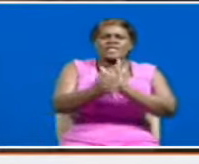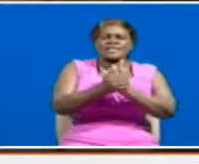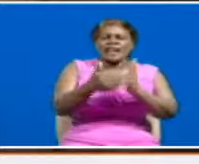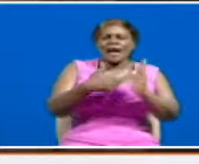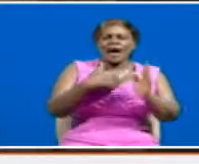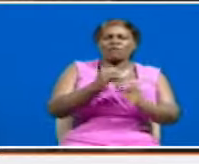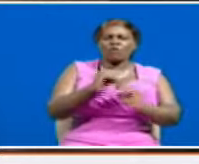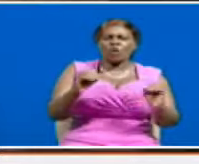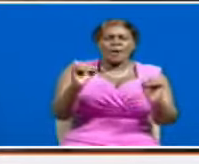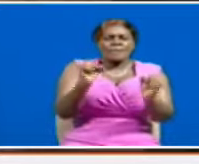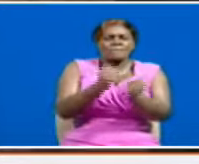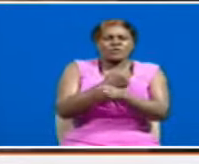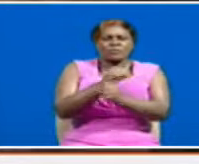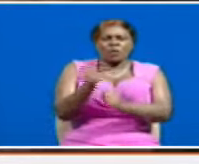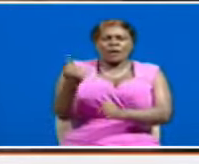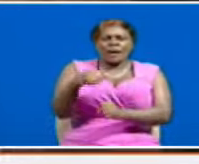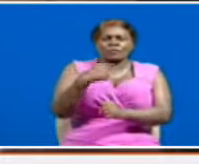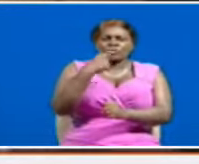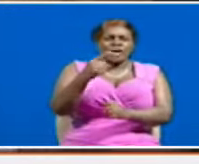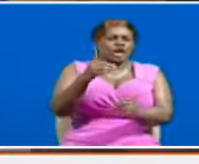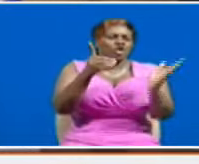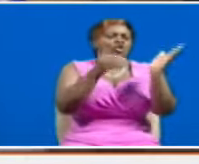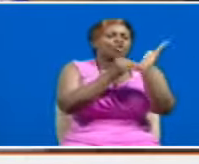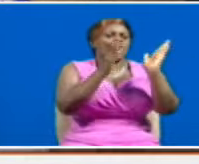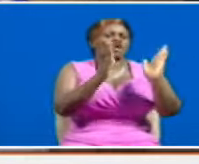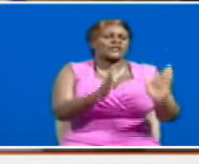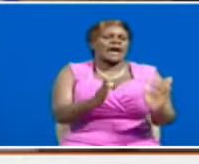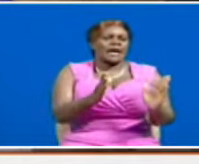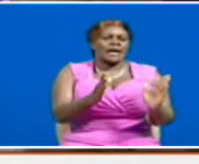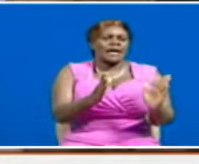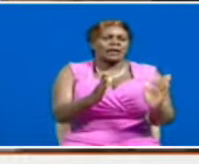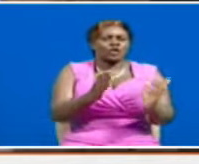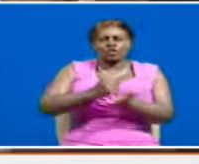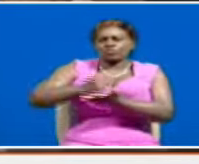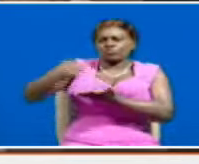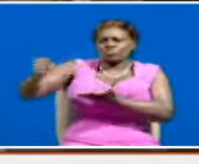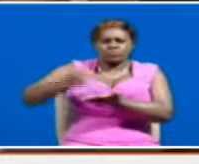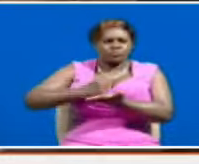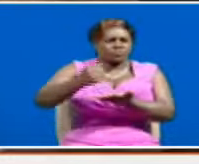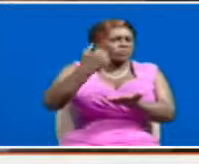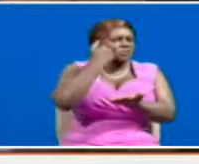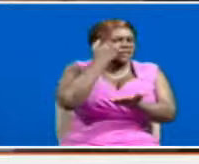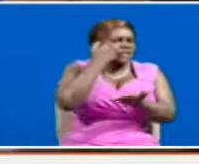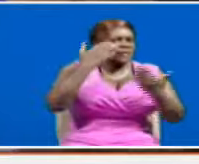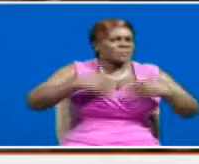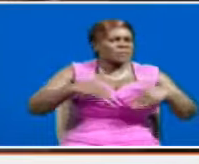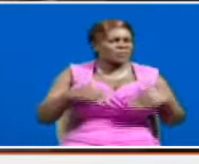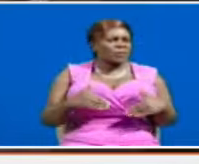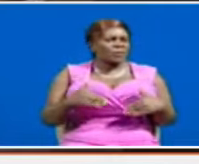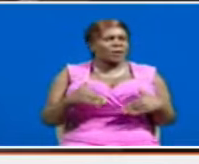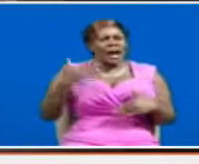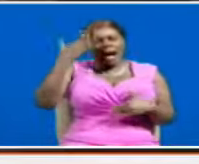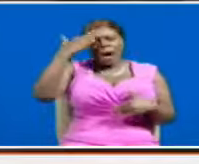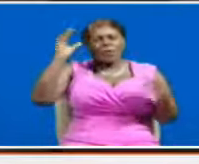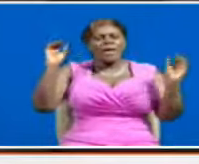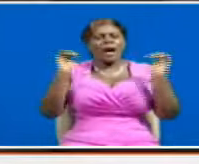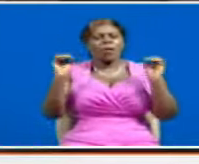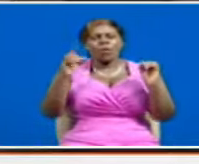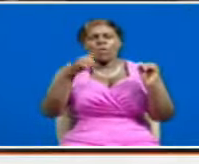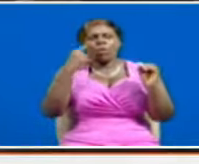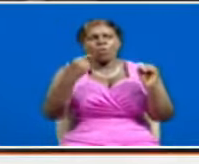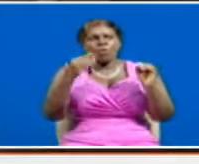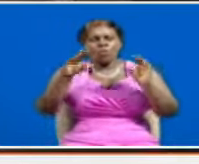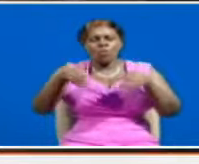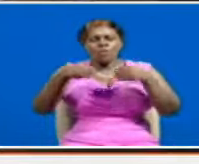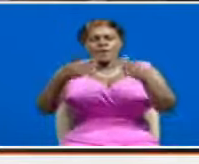unskilled labor, cannot come and tell a doctor, a qualified doctor, take this patient to another hospital. We don't know who is